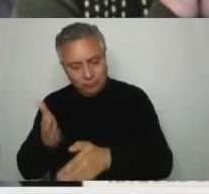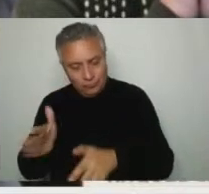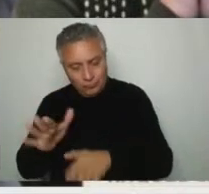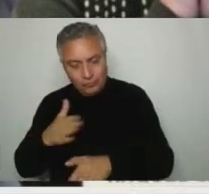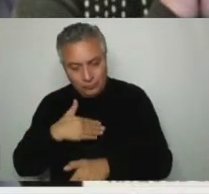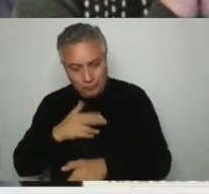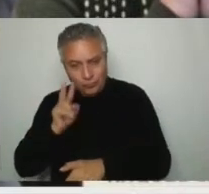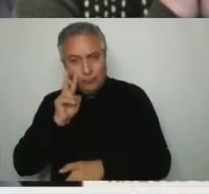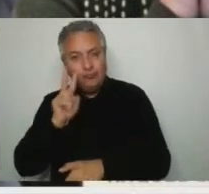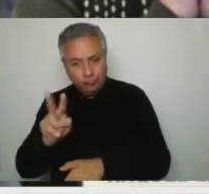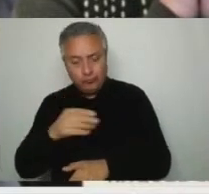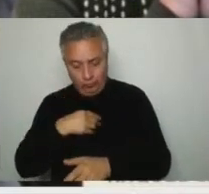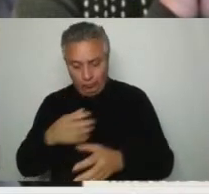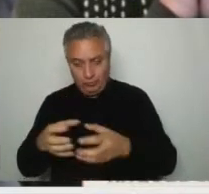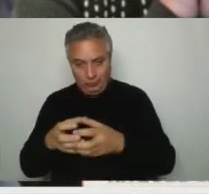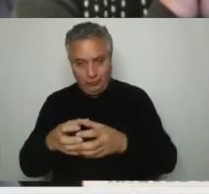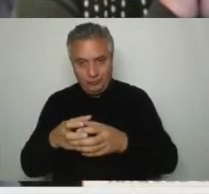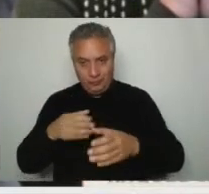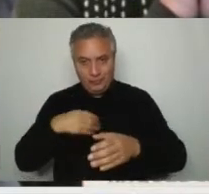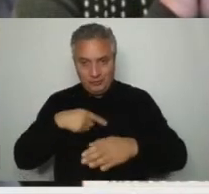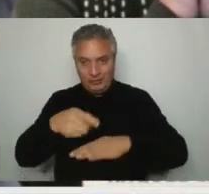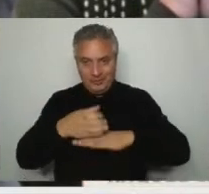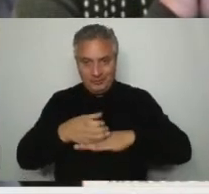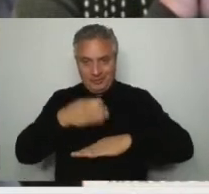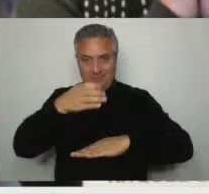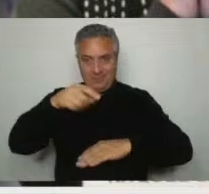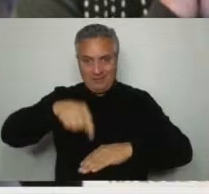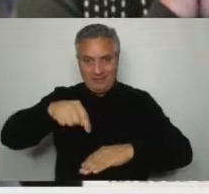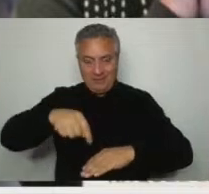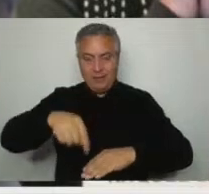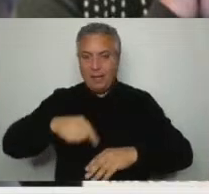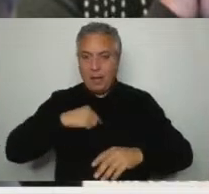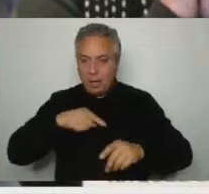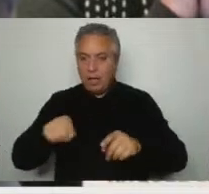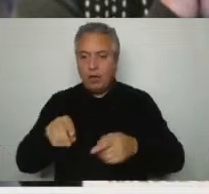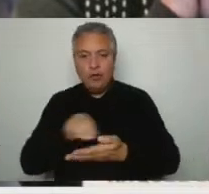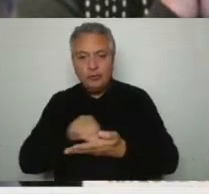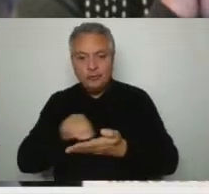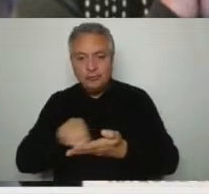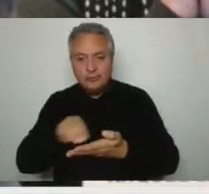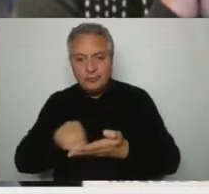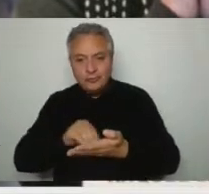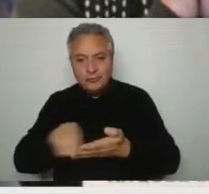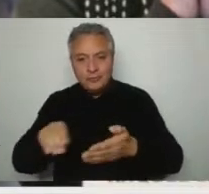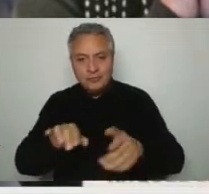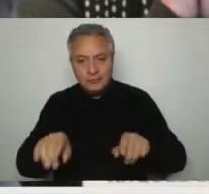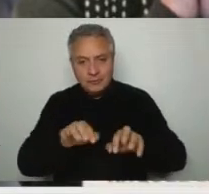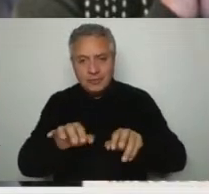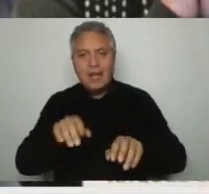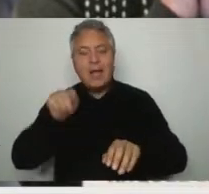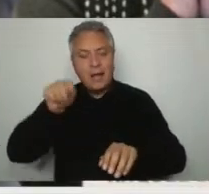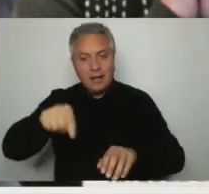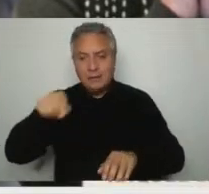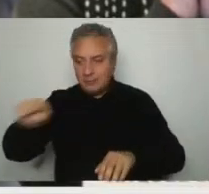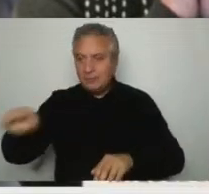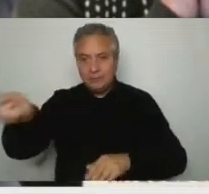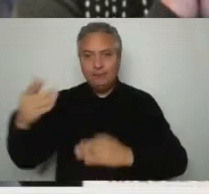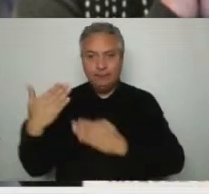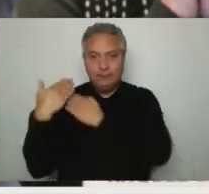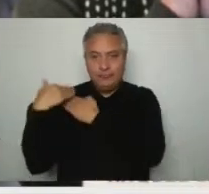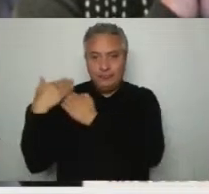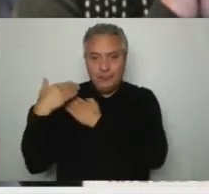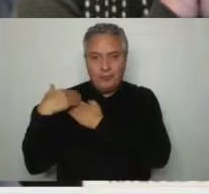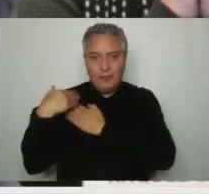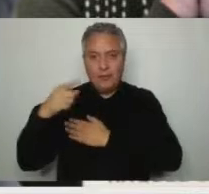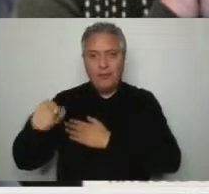You refer to something that we in the Social Development Division have already seen. It's related to many of the innovation aspects